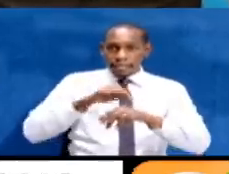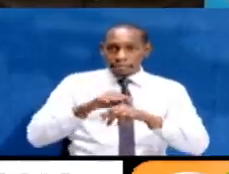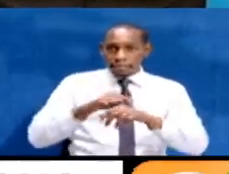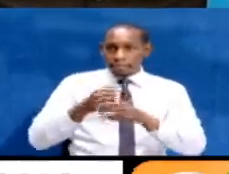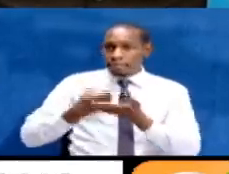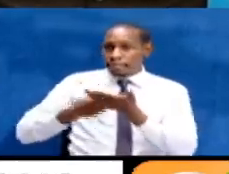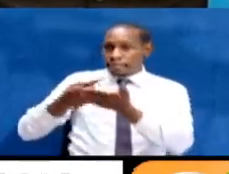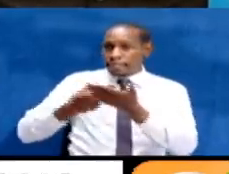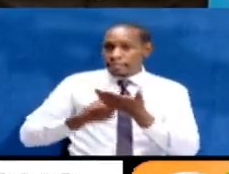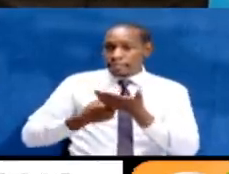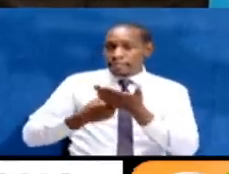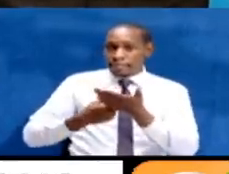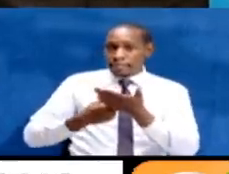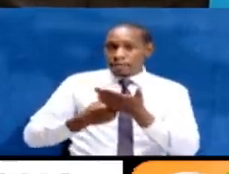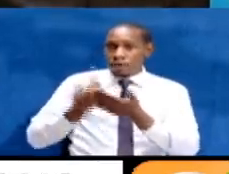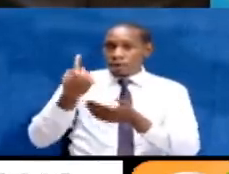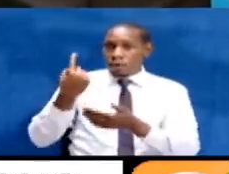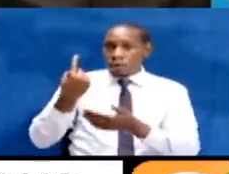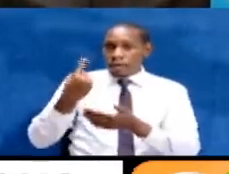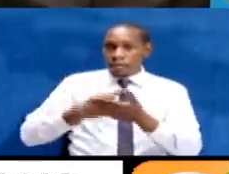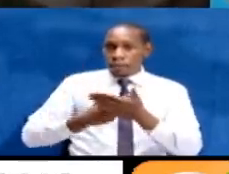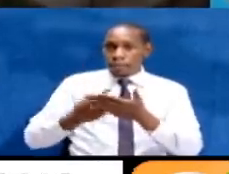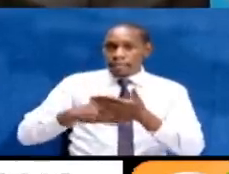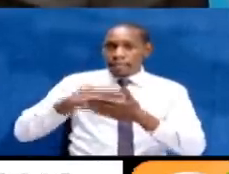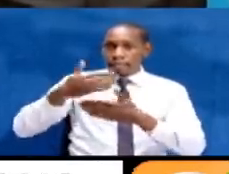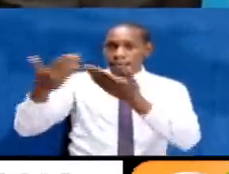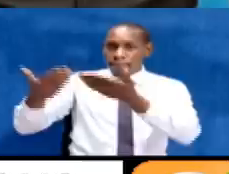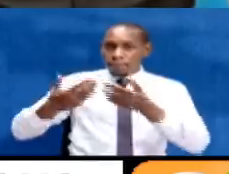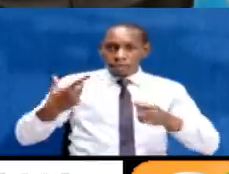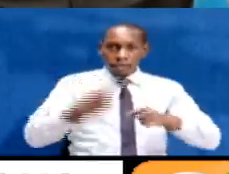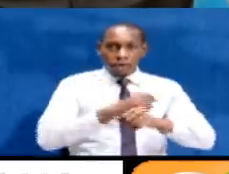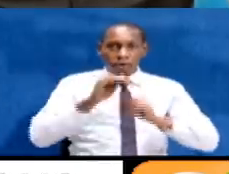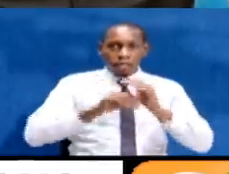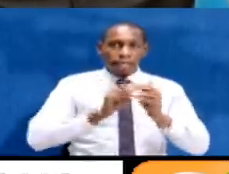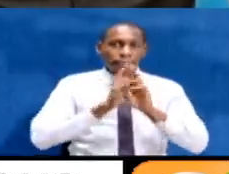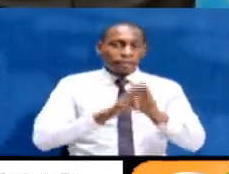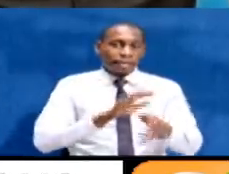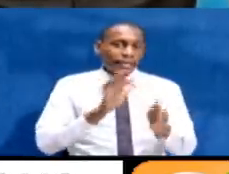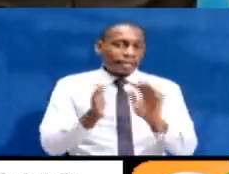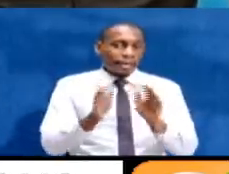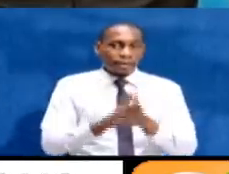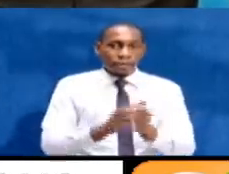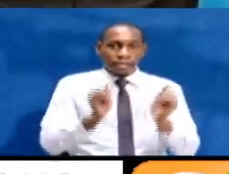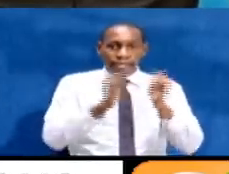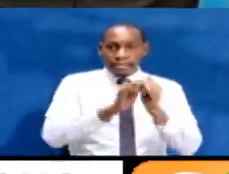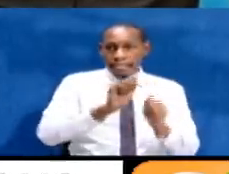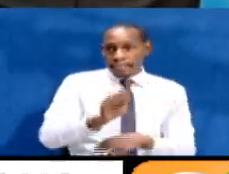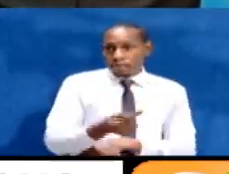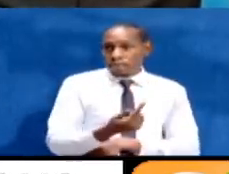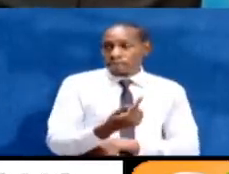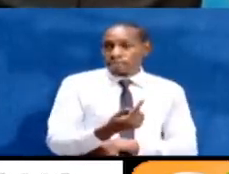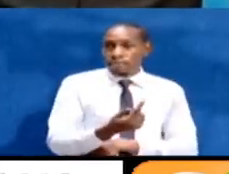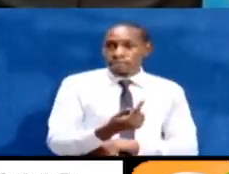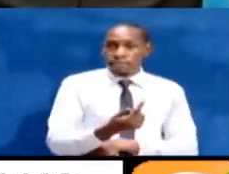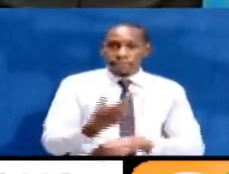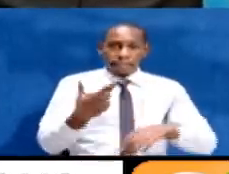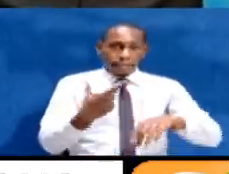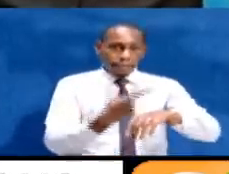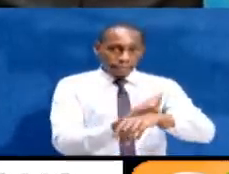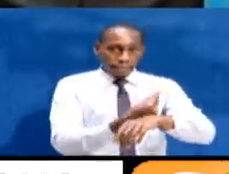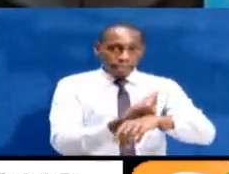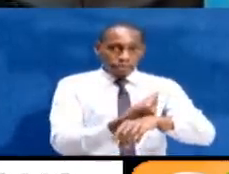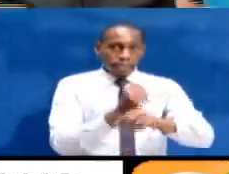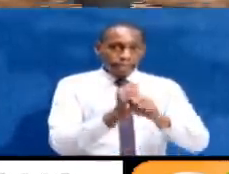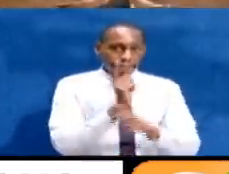here, I think a week after it landed, we only reported around 10,000